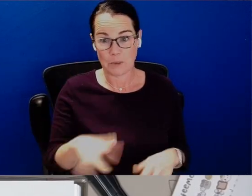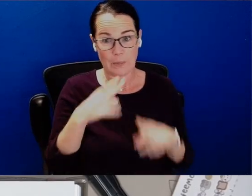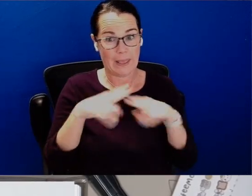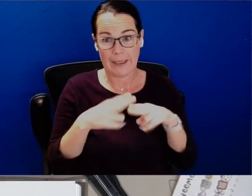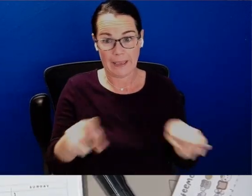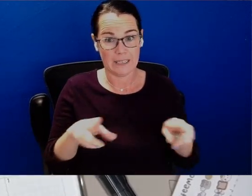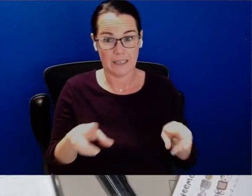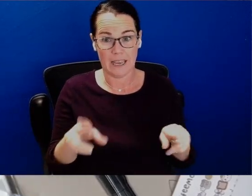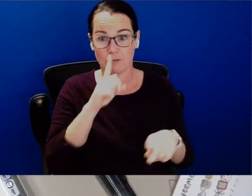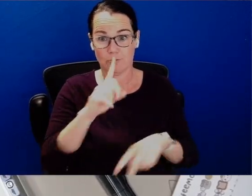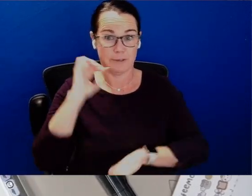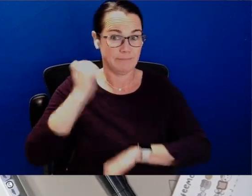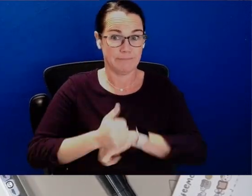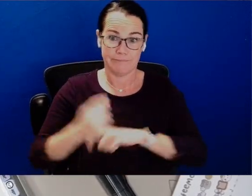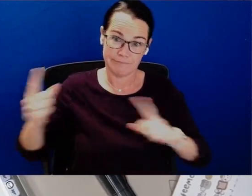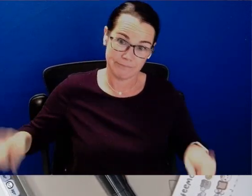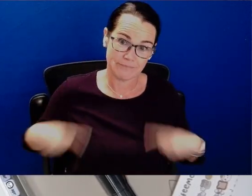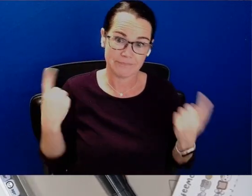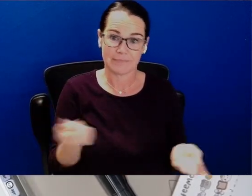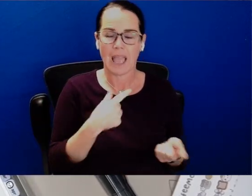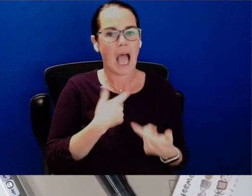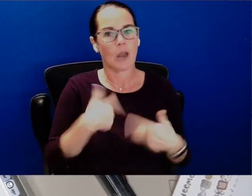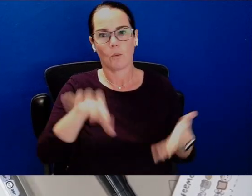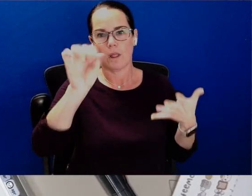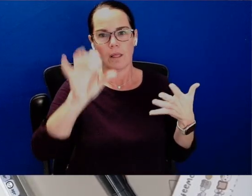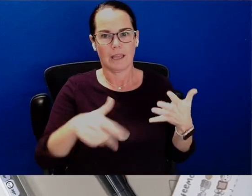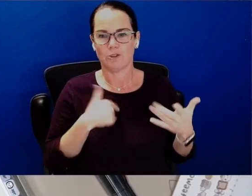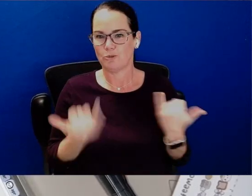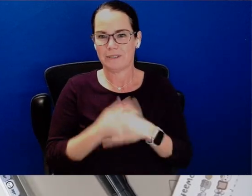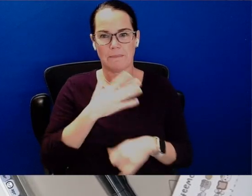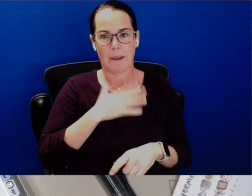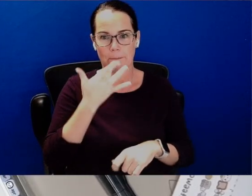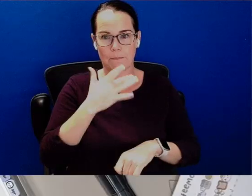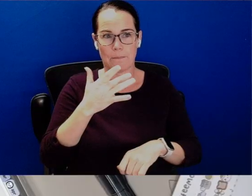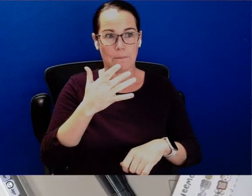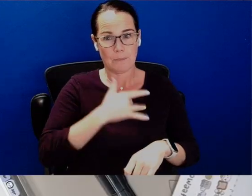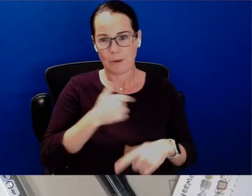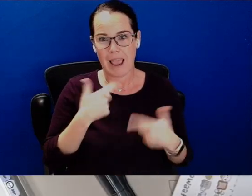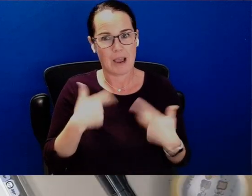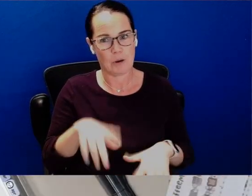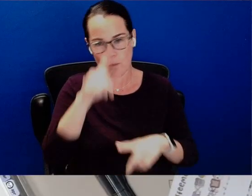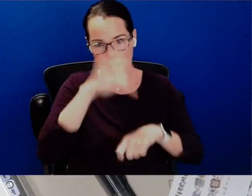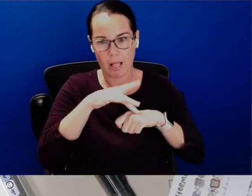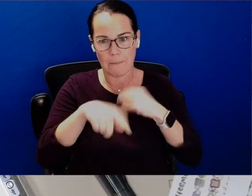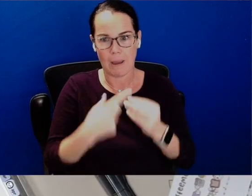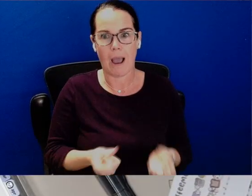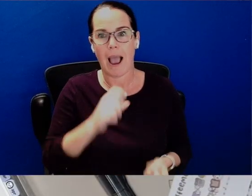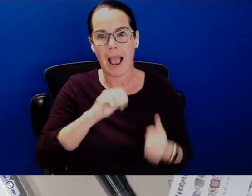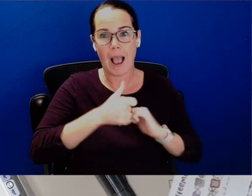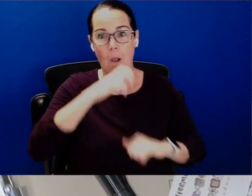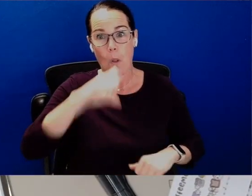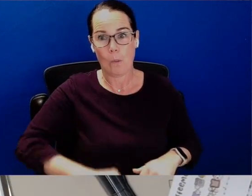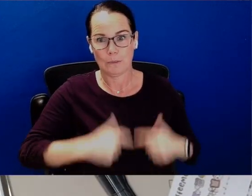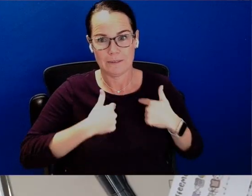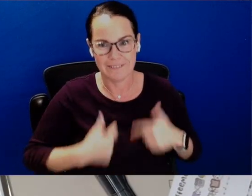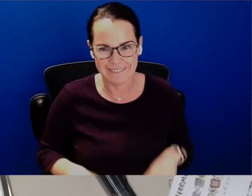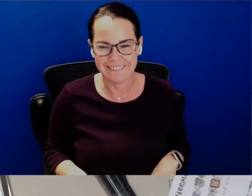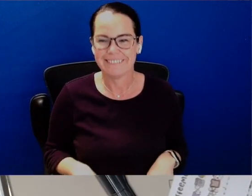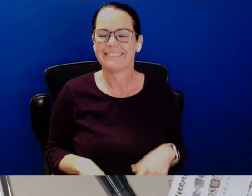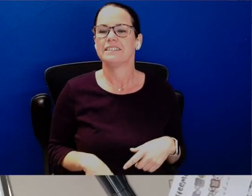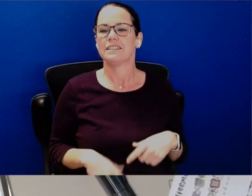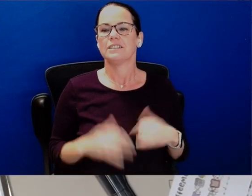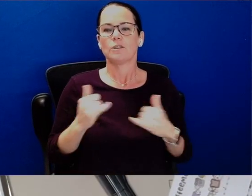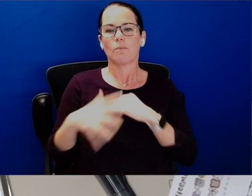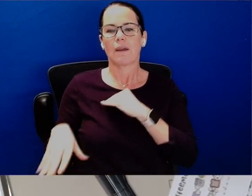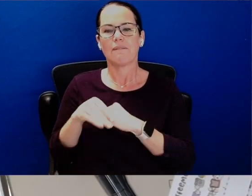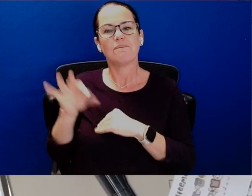it's been quite some time. I don't want to say how much because today's my birthday and I don't want to focus on that part. I'm going to add